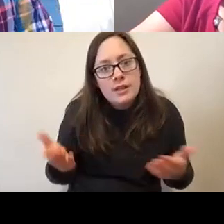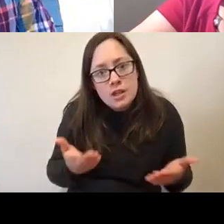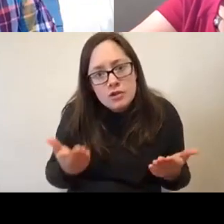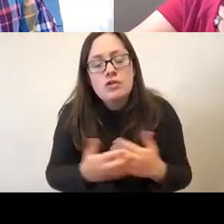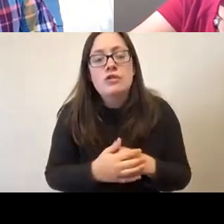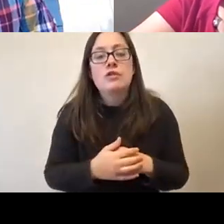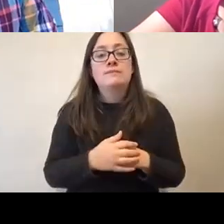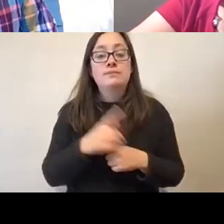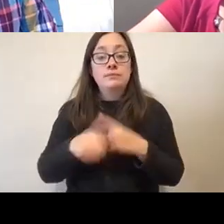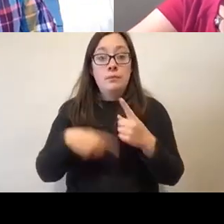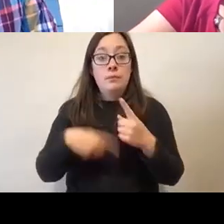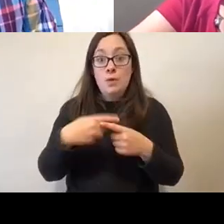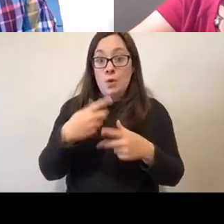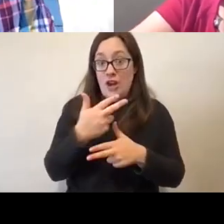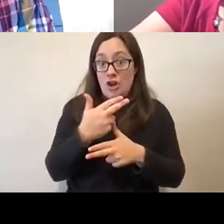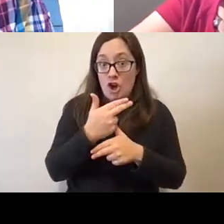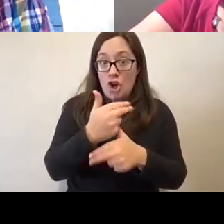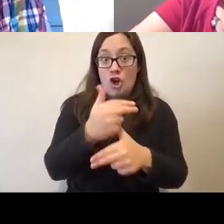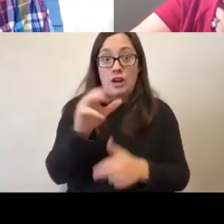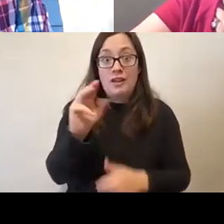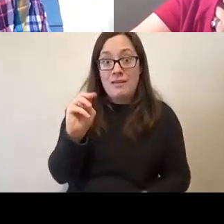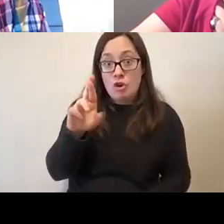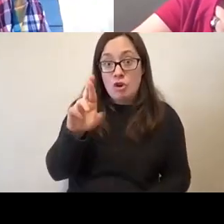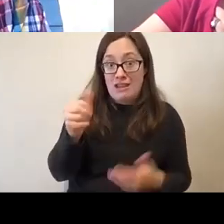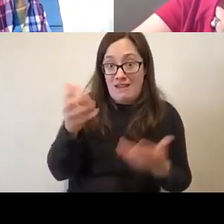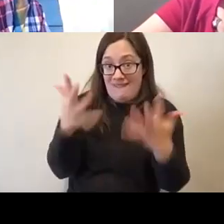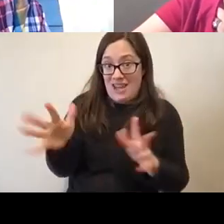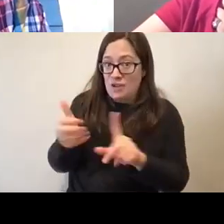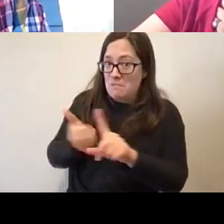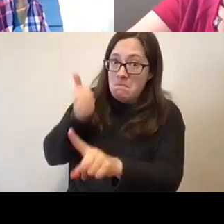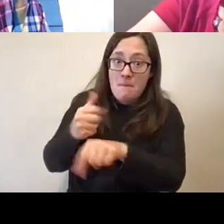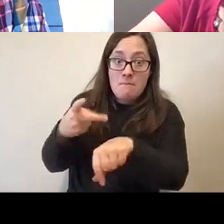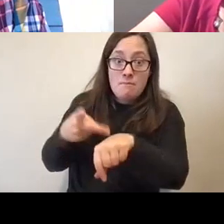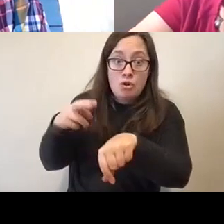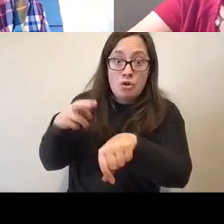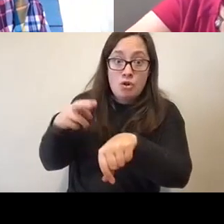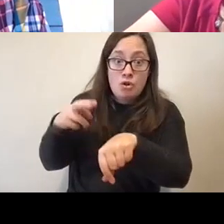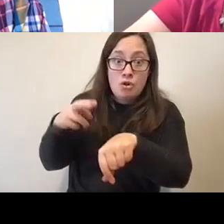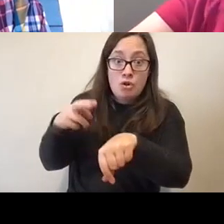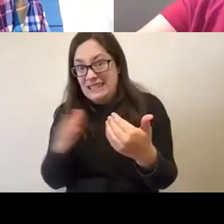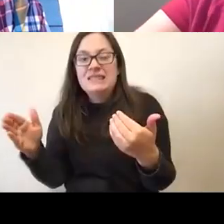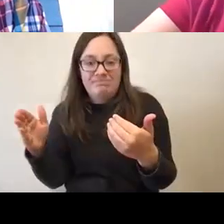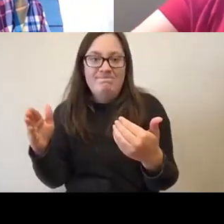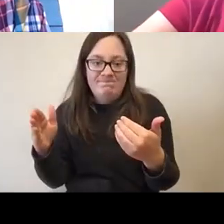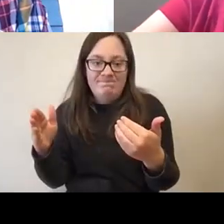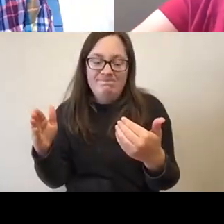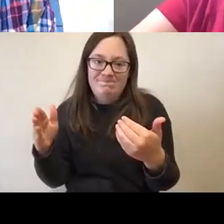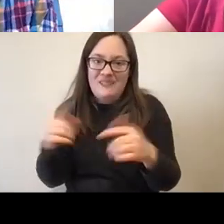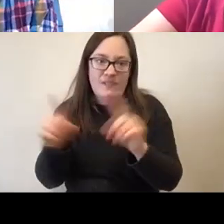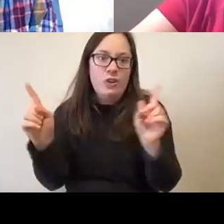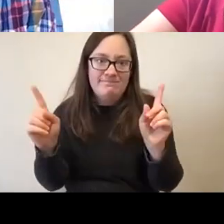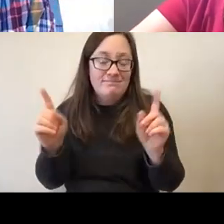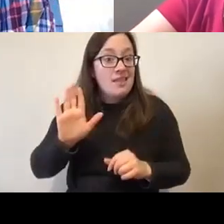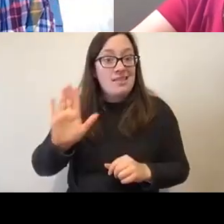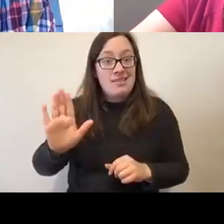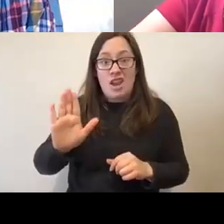After Hurricane Maria, things in Puerto Rico were very, very different. The infrastructure is just really still struggling to this day, many